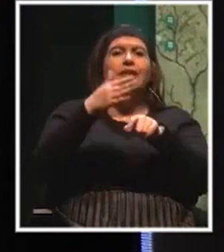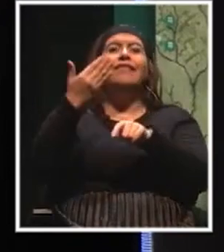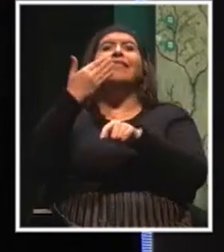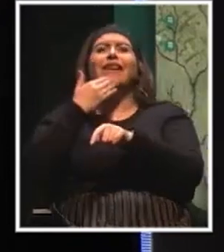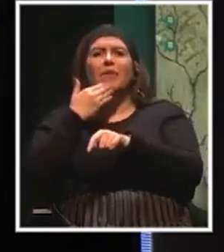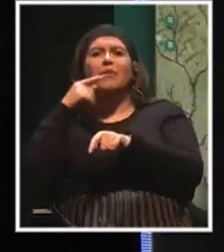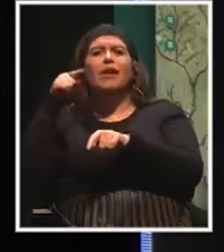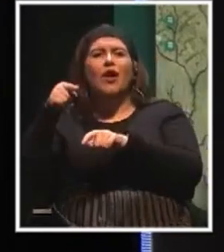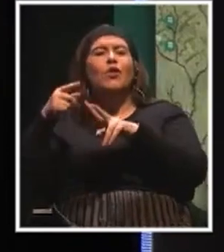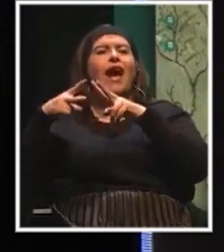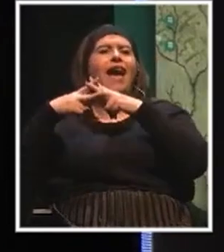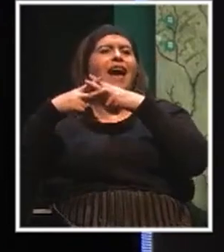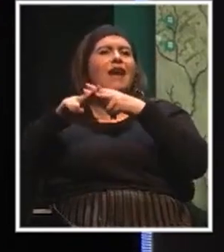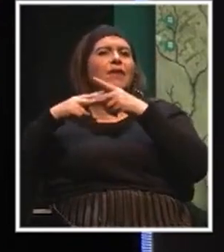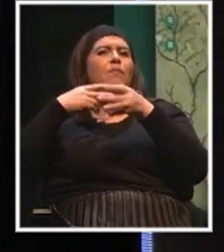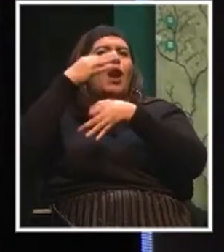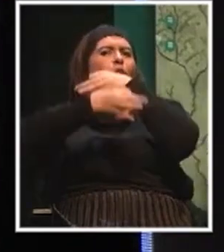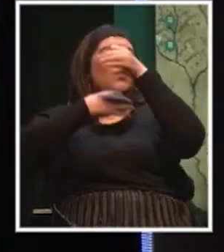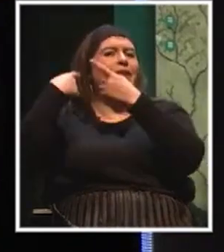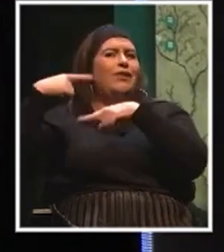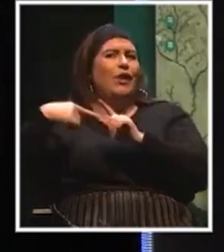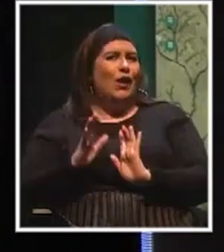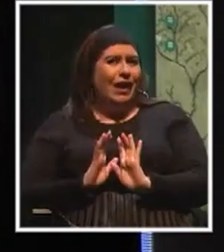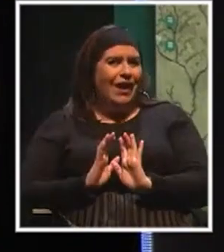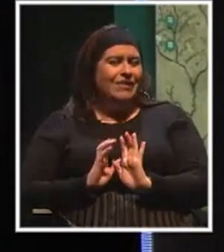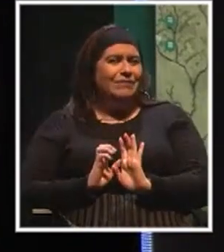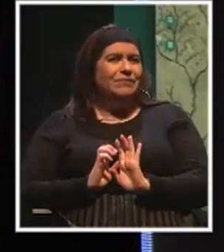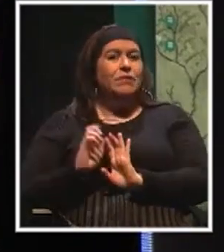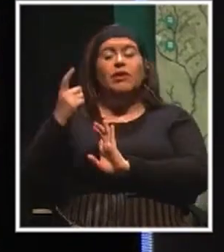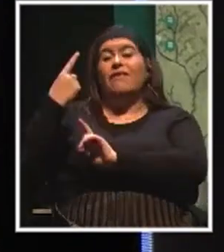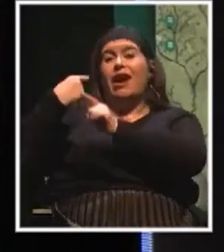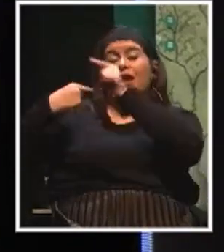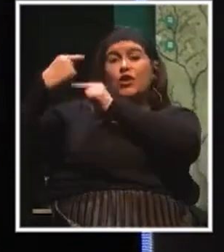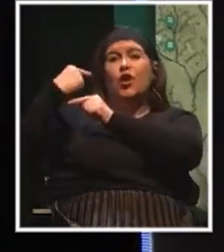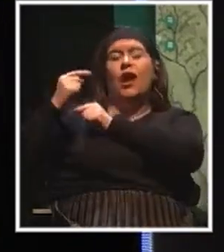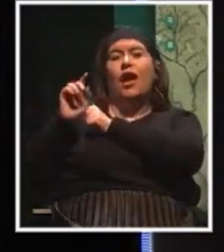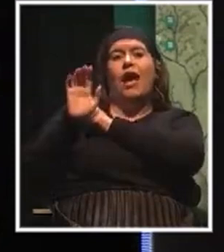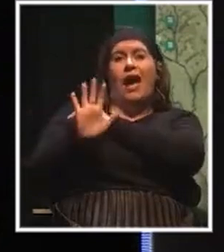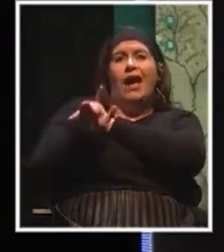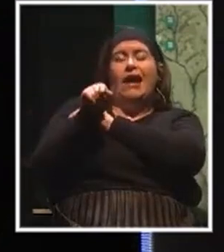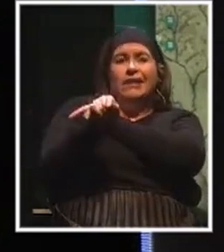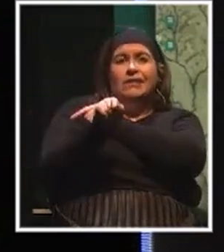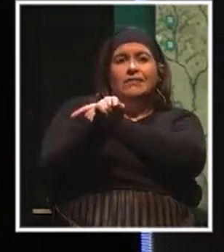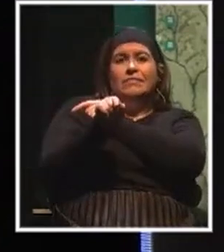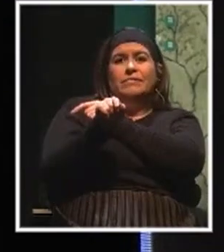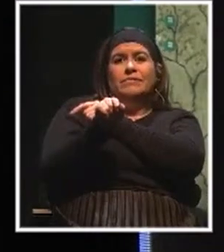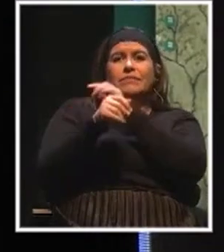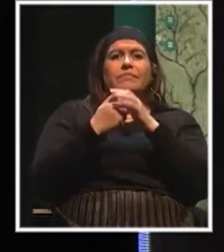tool because there was story embedded in it, and you could use it to tell parts of the story.